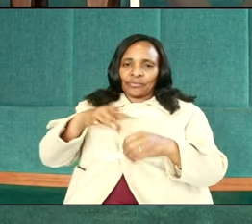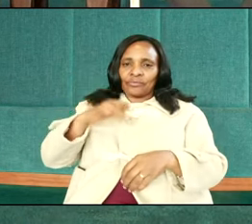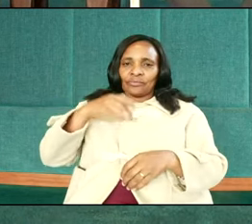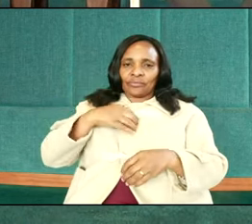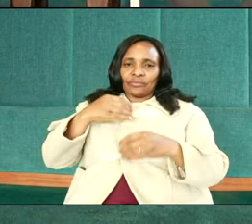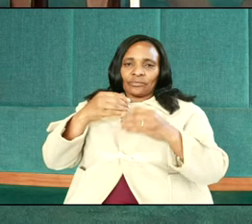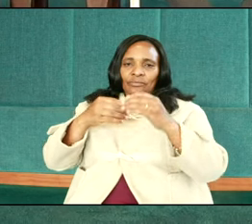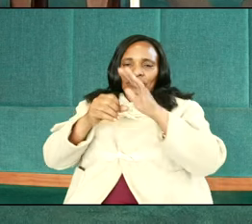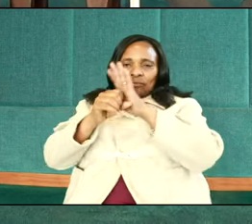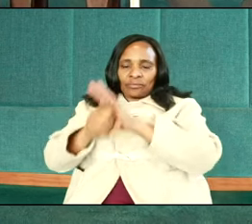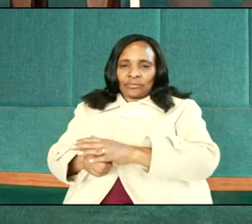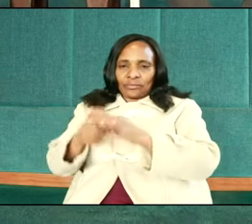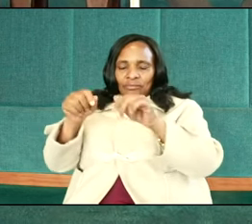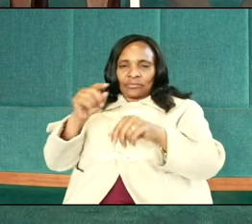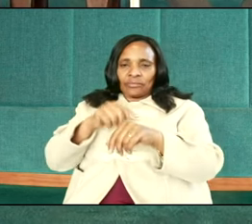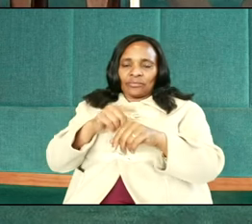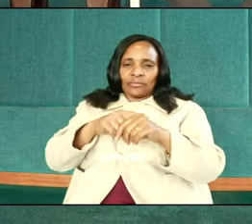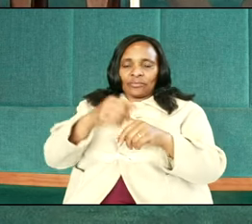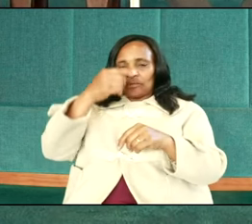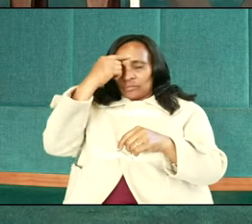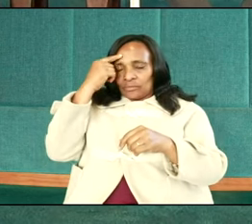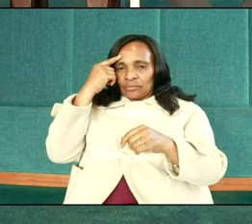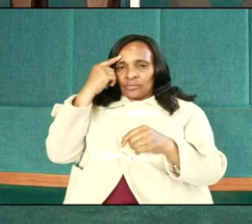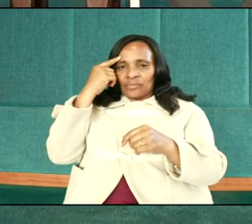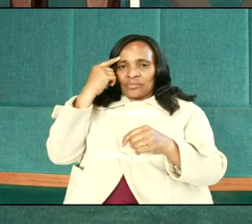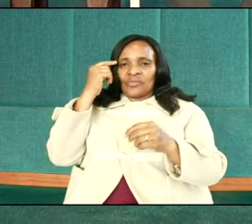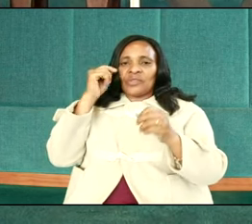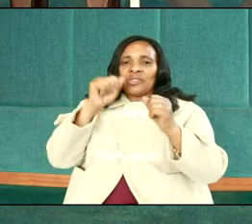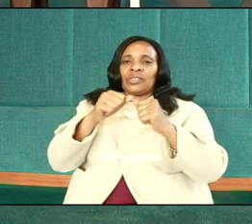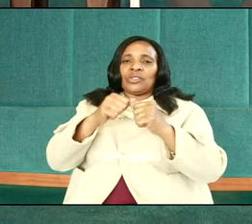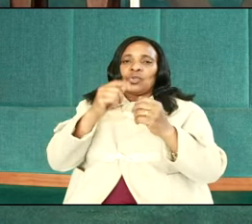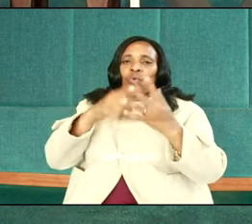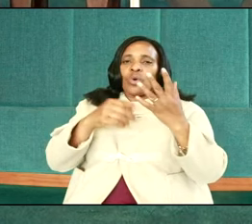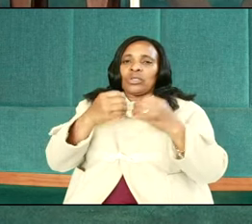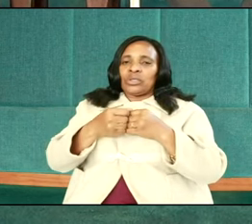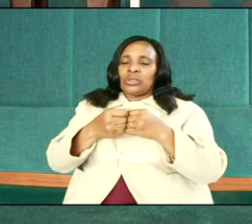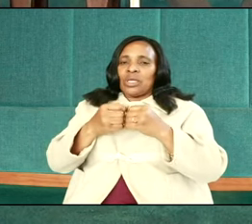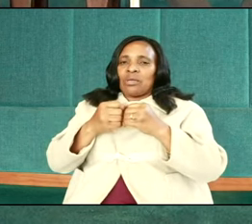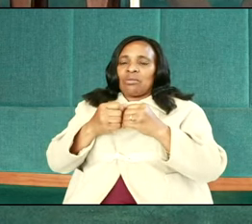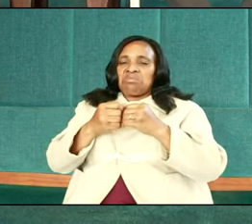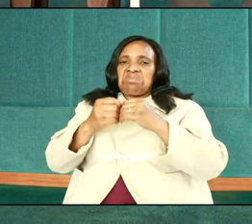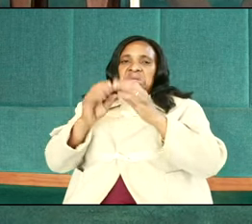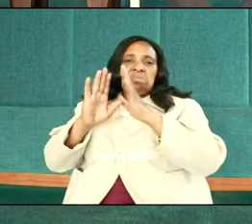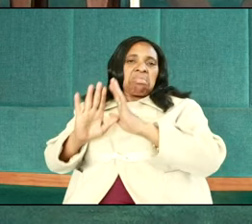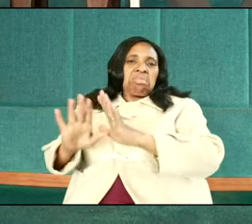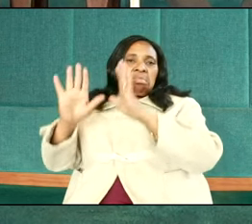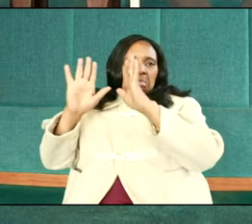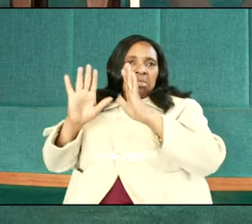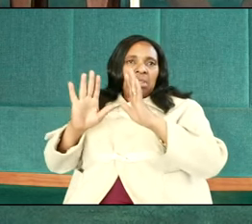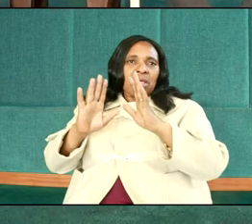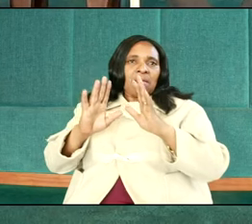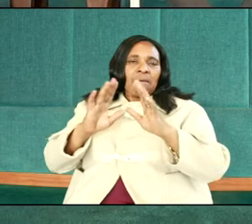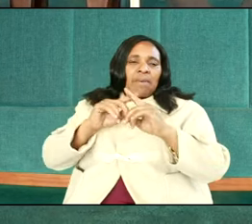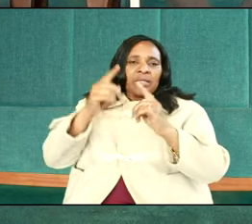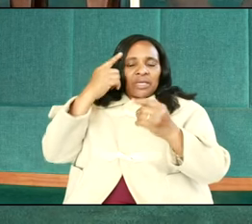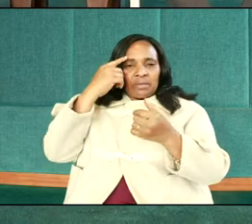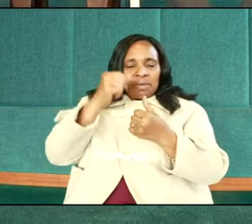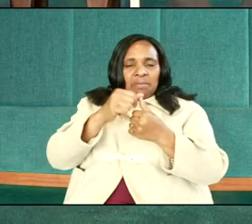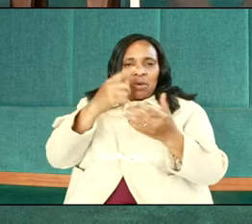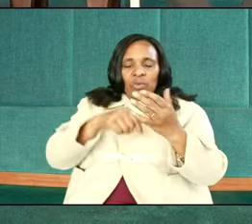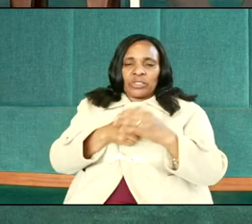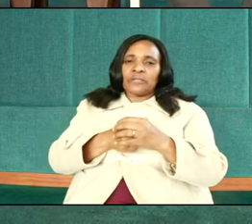because, okay, not really realistic about being abandoned, but you remember